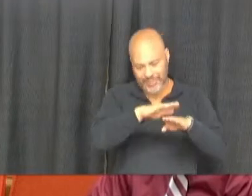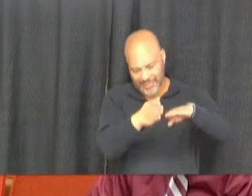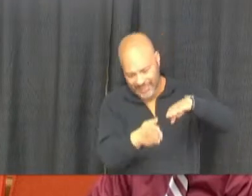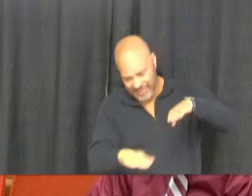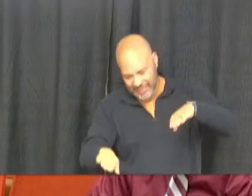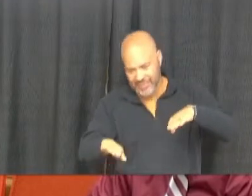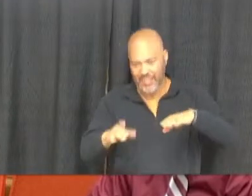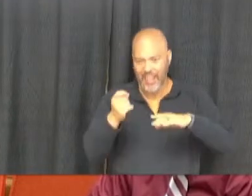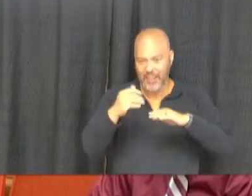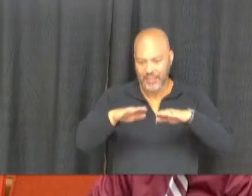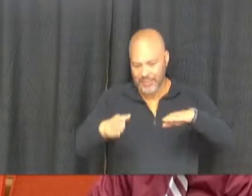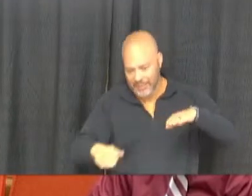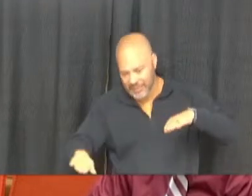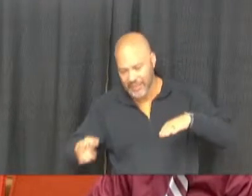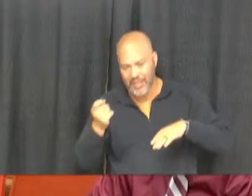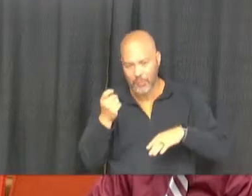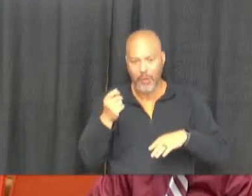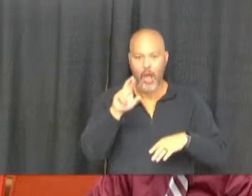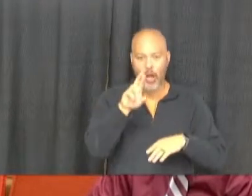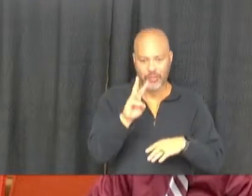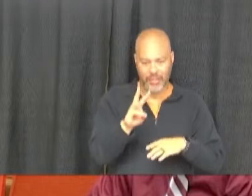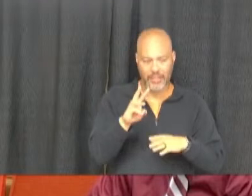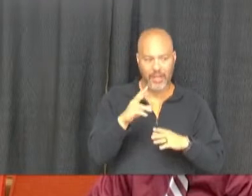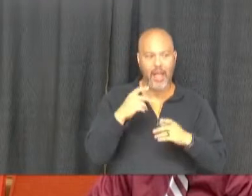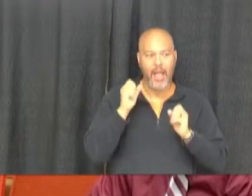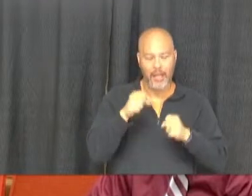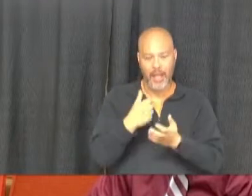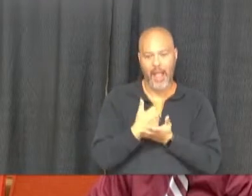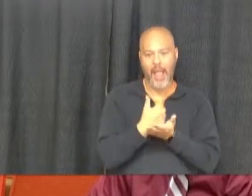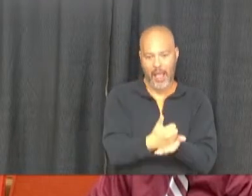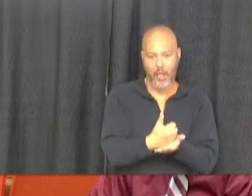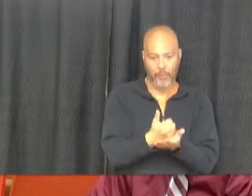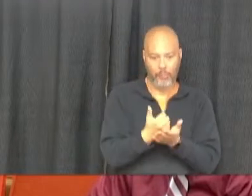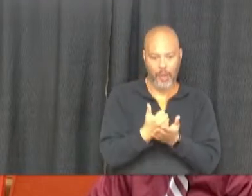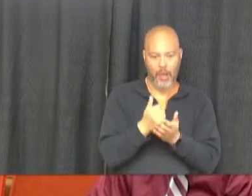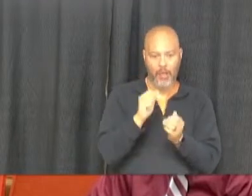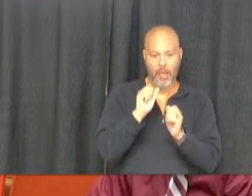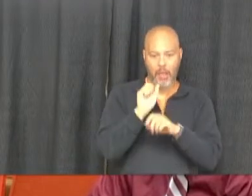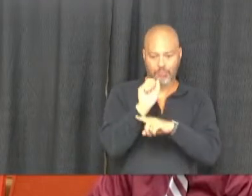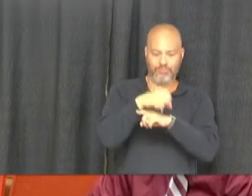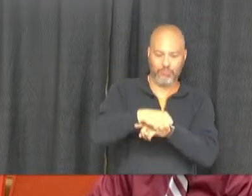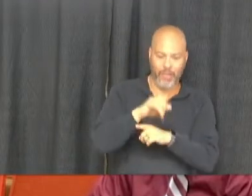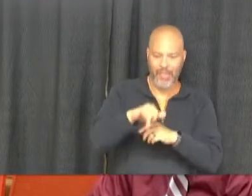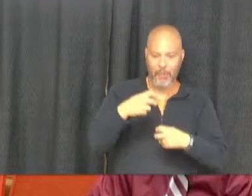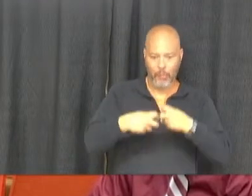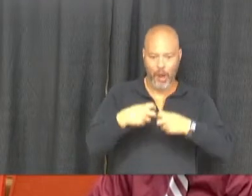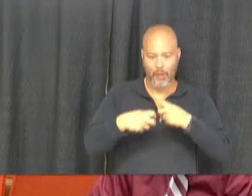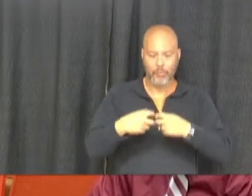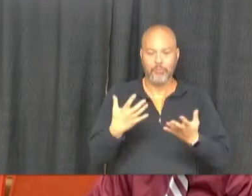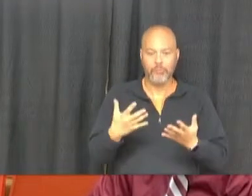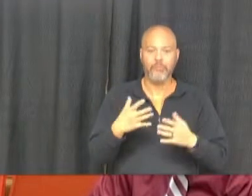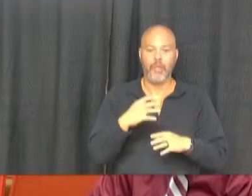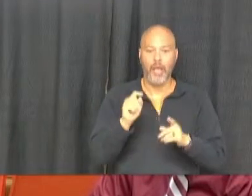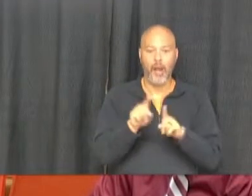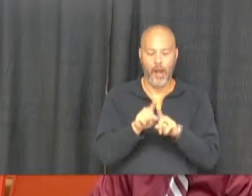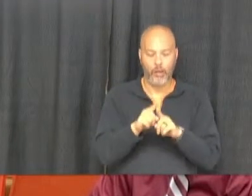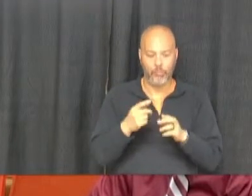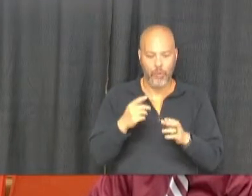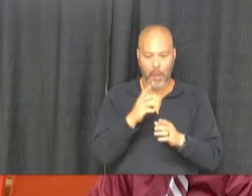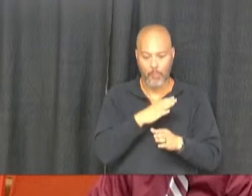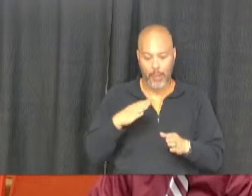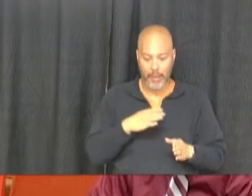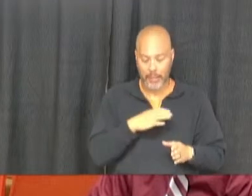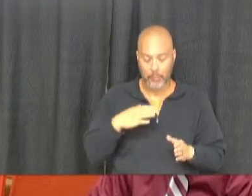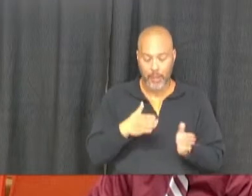moderate topography, and R6 provides development standards that may assist in overcoming this issue. The Planning Commission also recommended